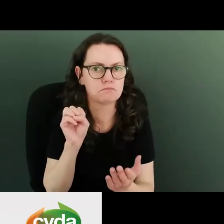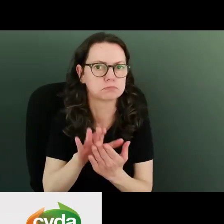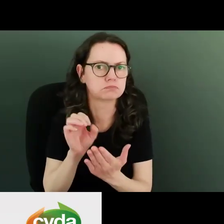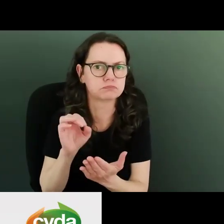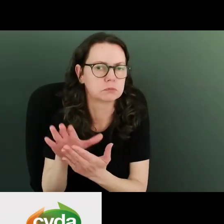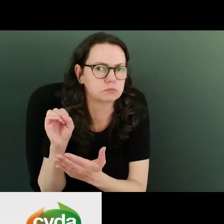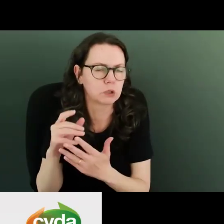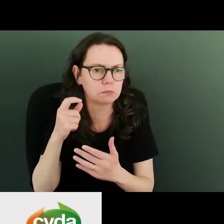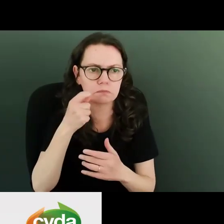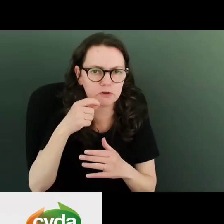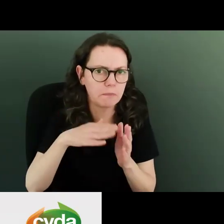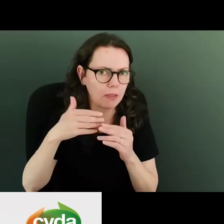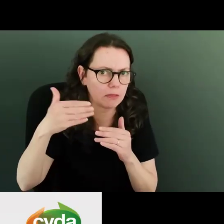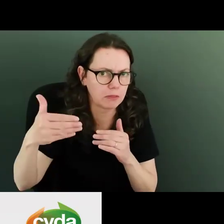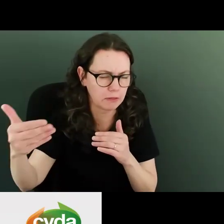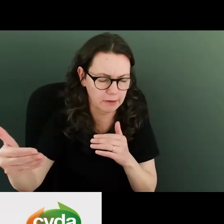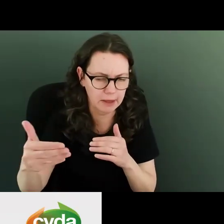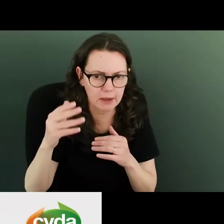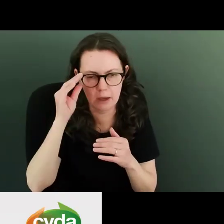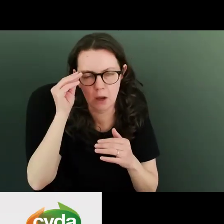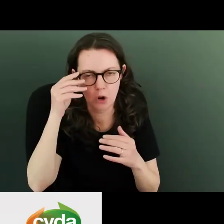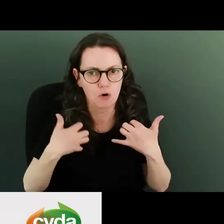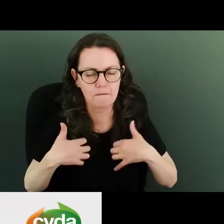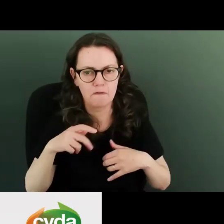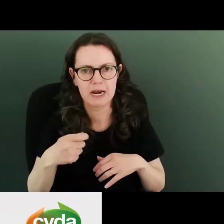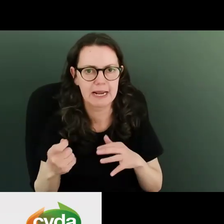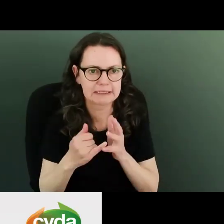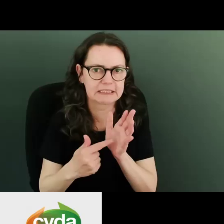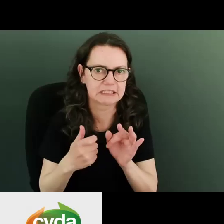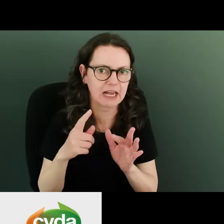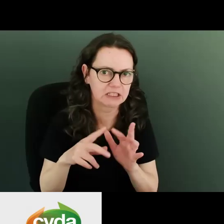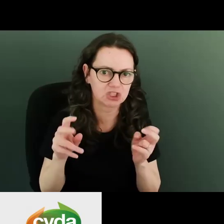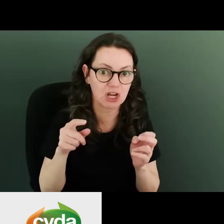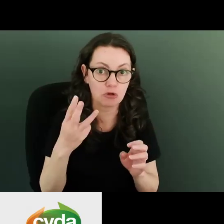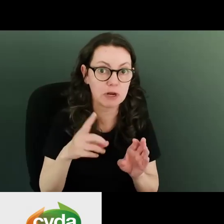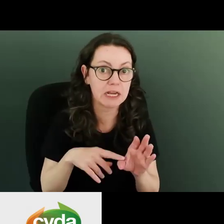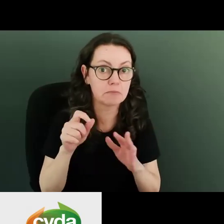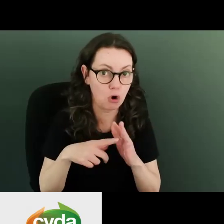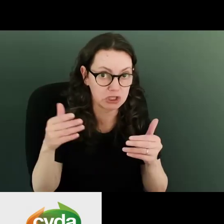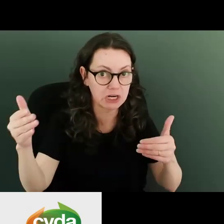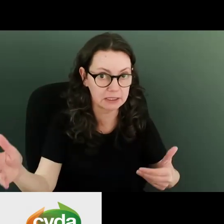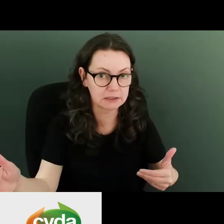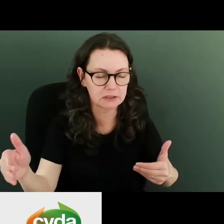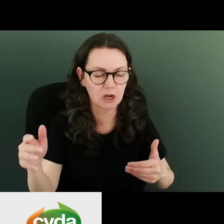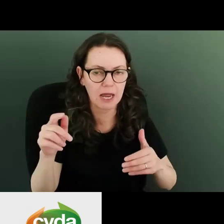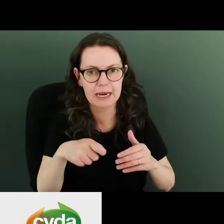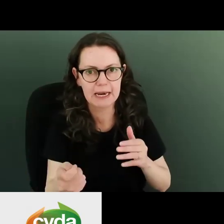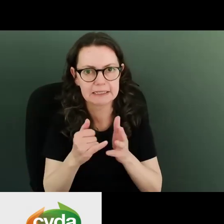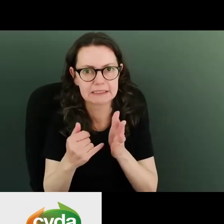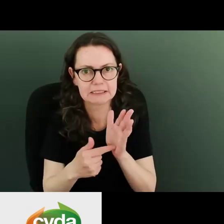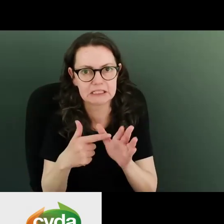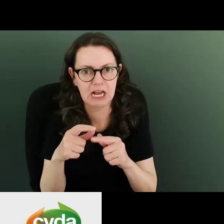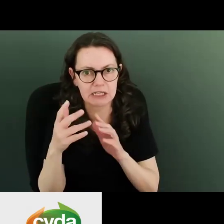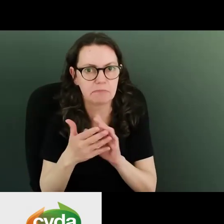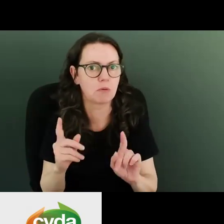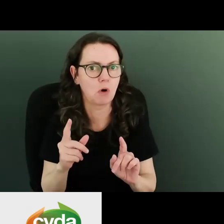months. And looking forward to the next stage of this project as well. This is a 3-year project, and we will be moving into another wave